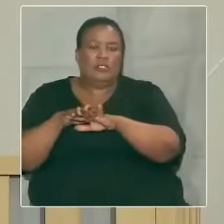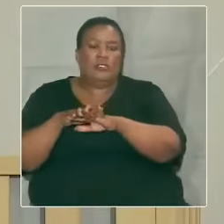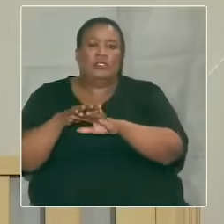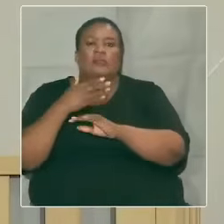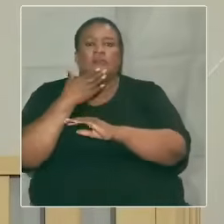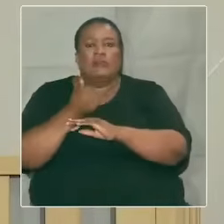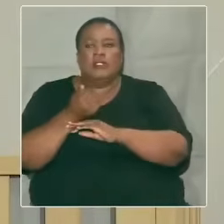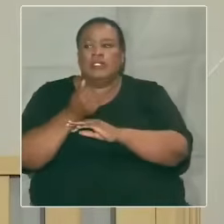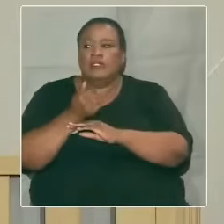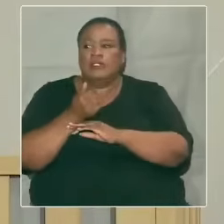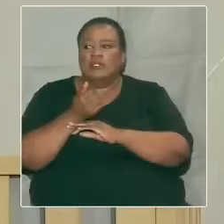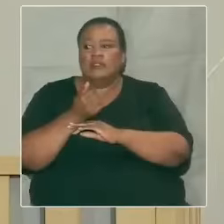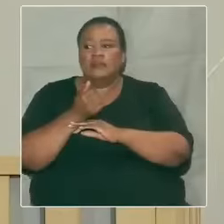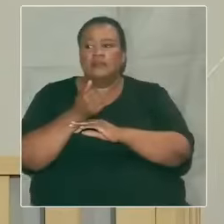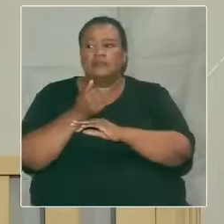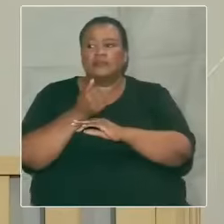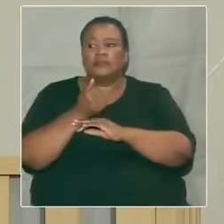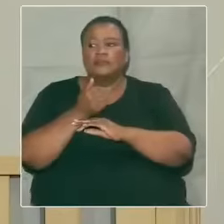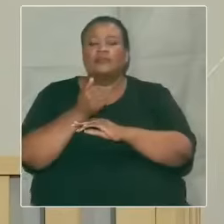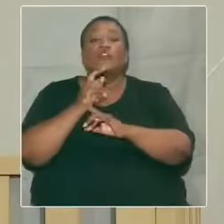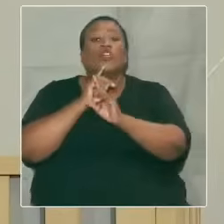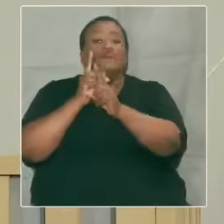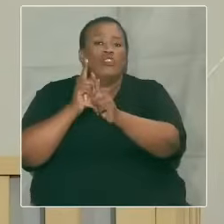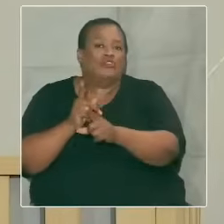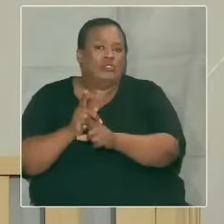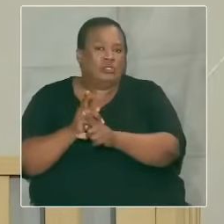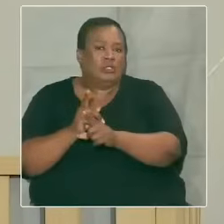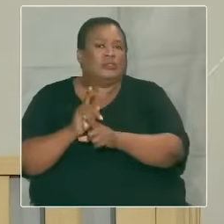Section 2072 of the Constitution?